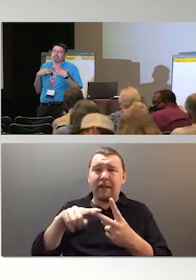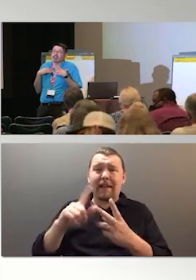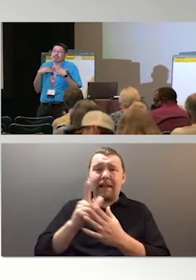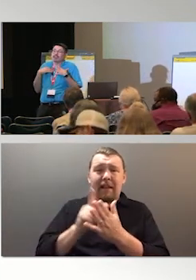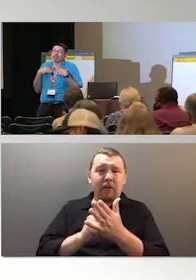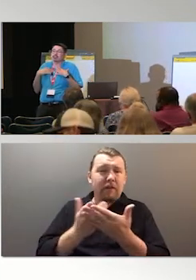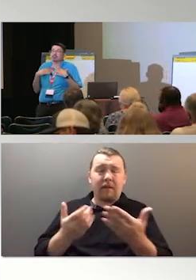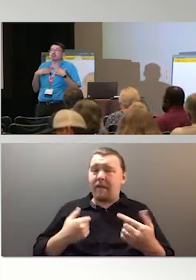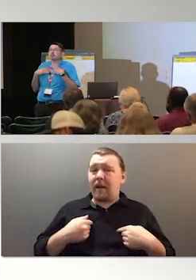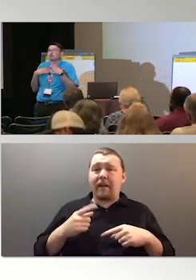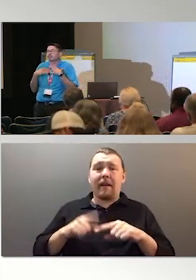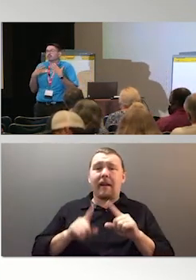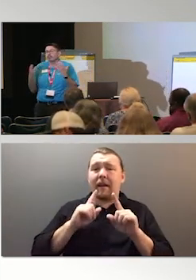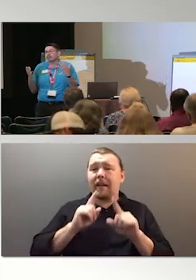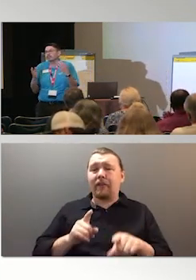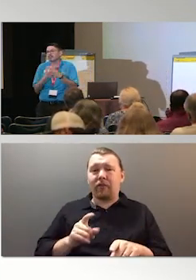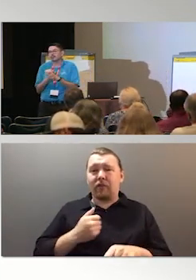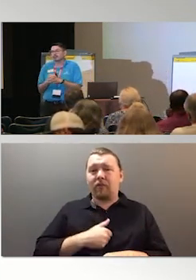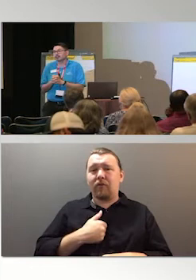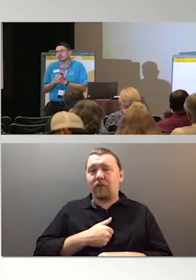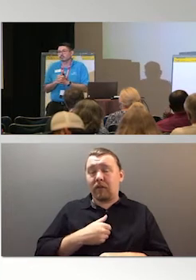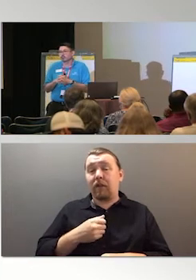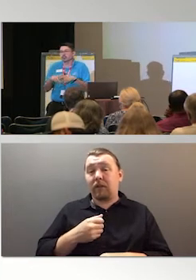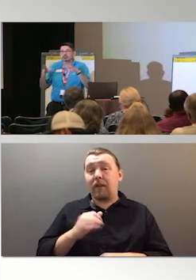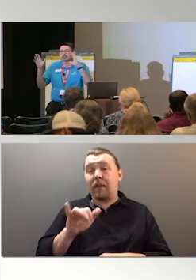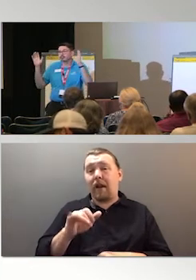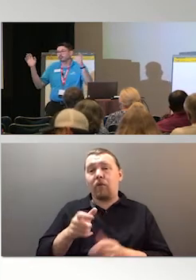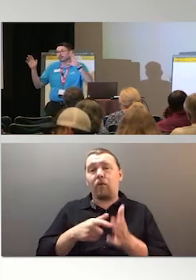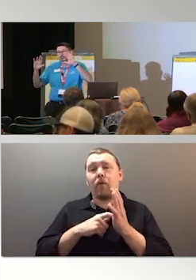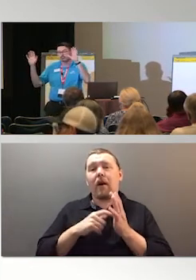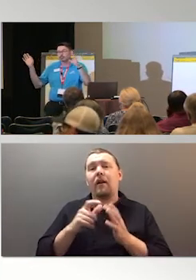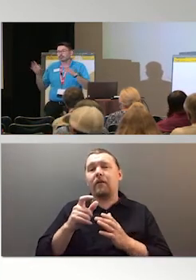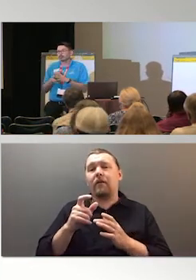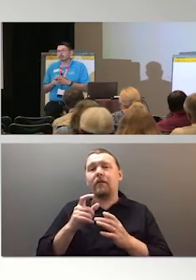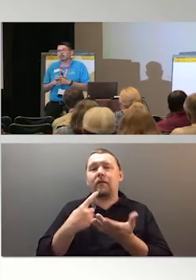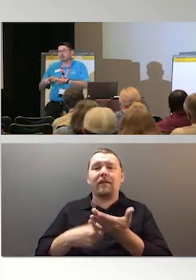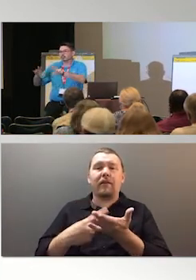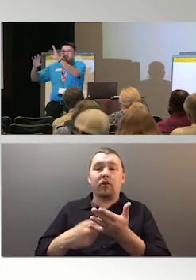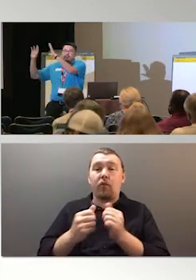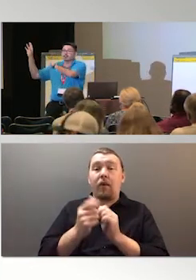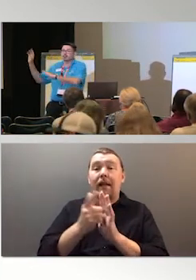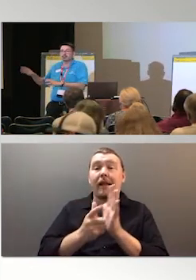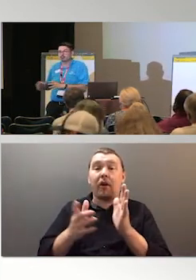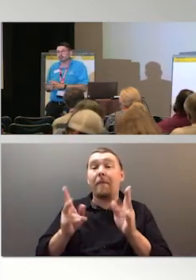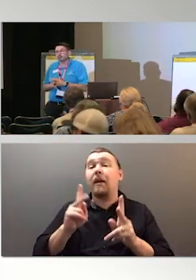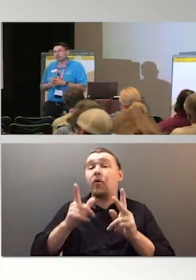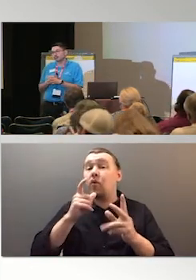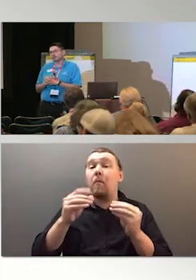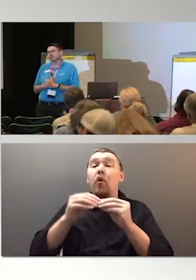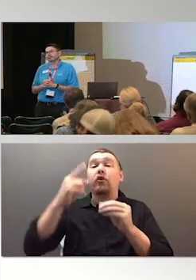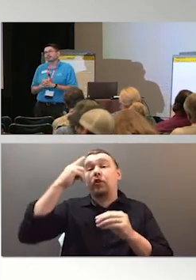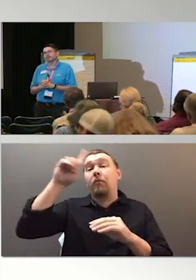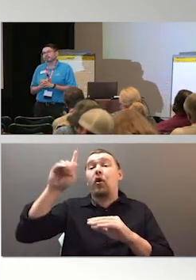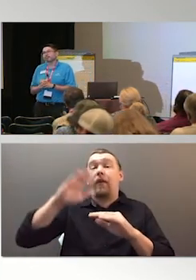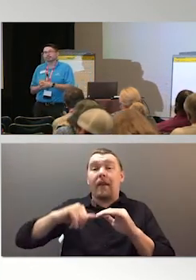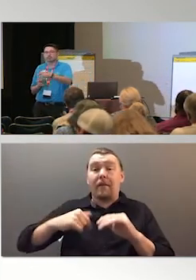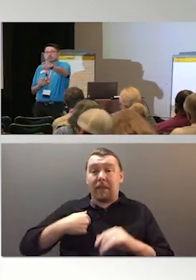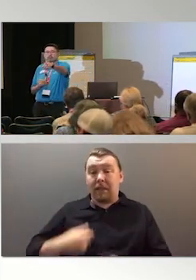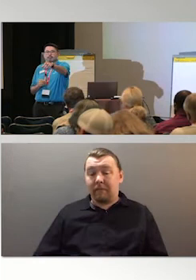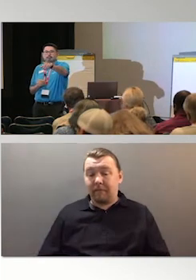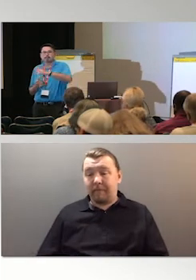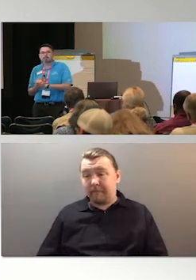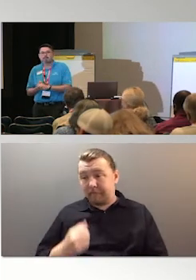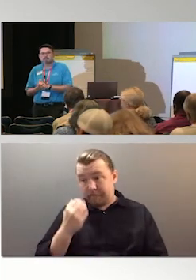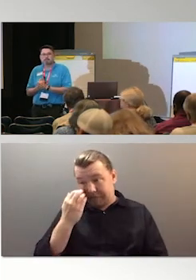personally cannot answer, and they would definitely have to get attorneys and legal people that are a lot smarter than me involved.